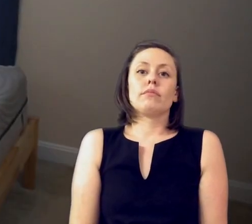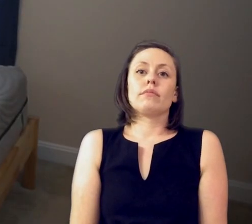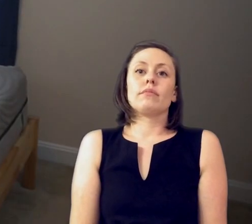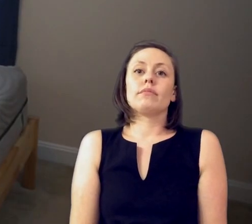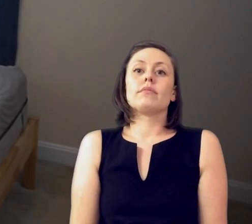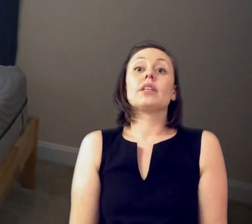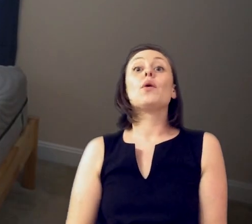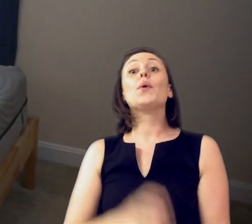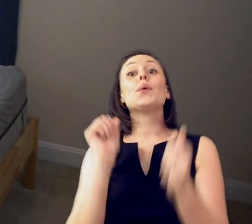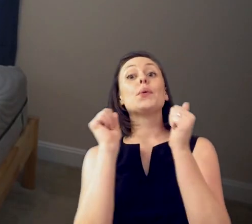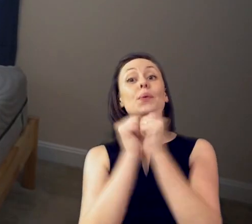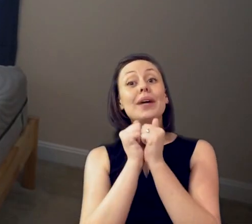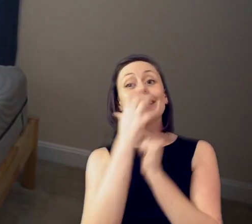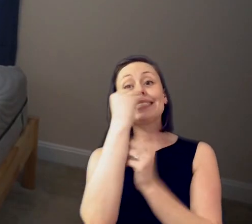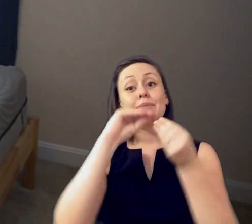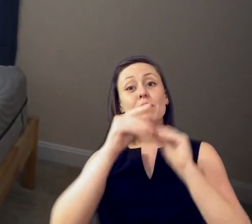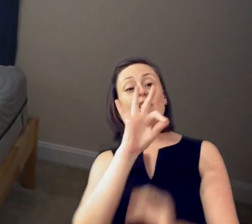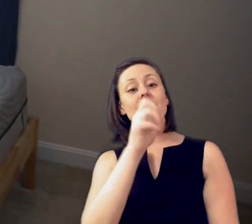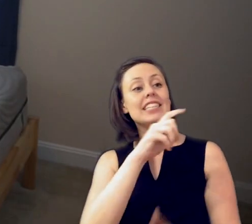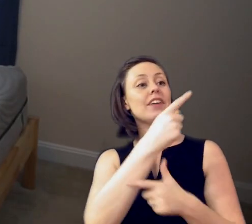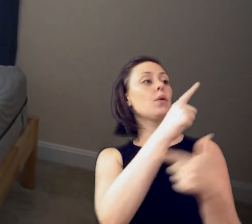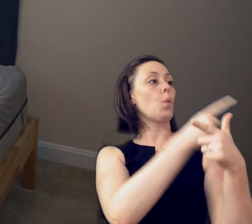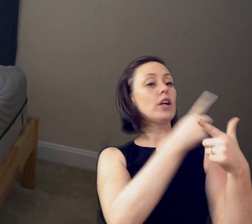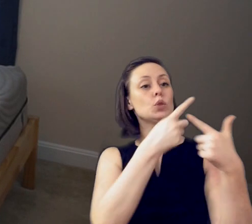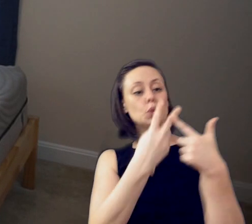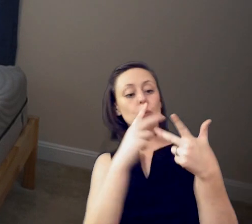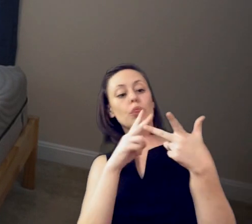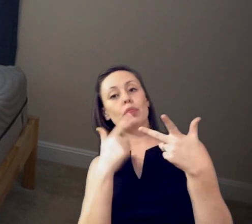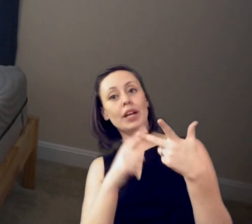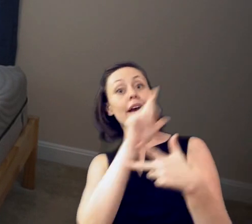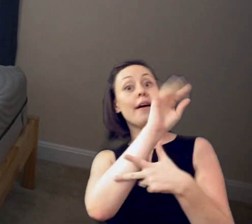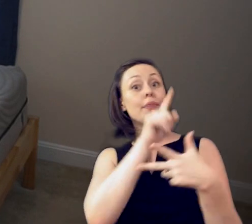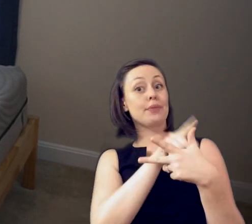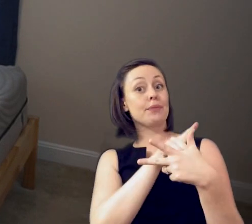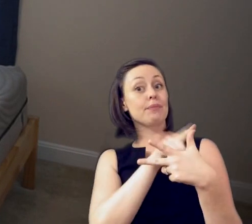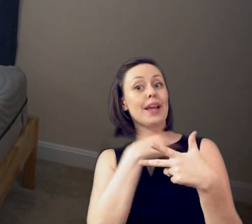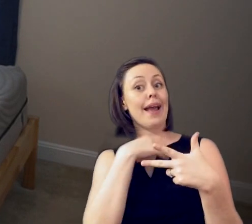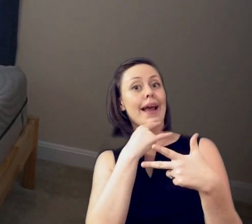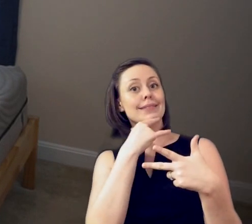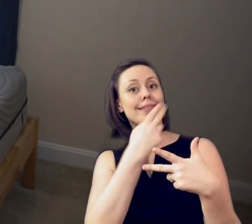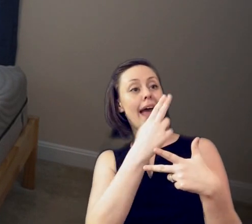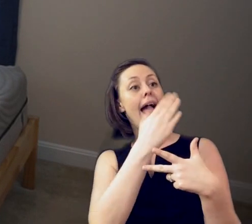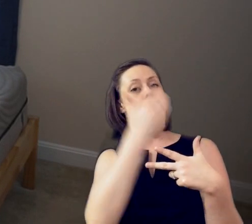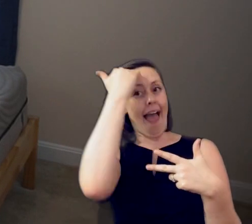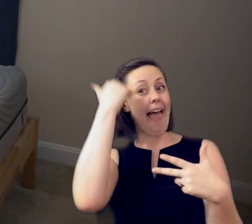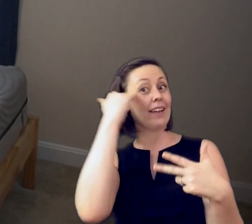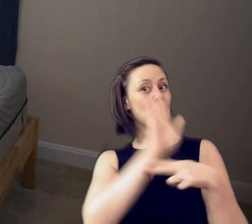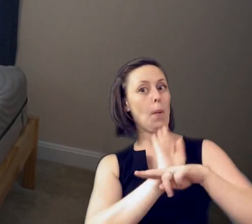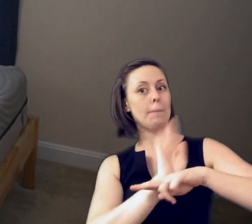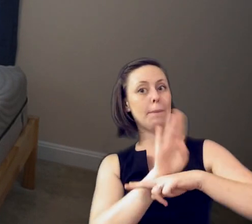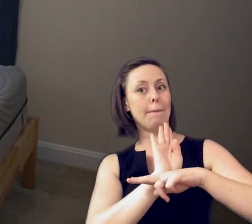So with Sleep Number, you have the FlexFit 1, 2, and 3. The FlexFit 1 will just raise the head of the bed.